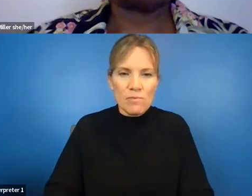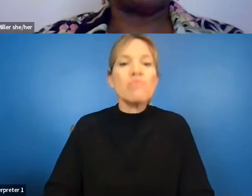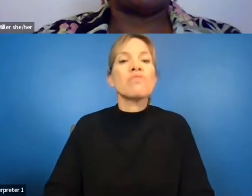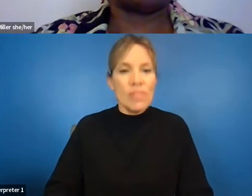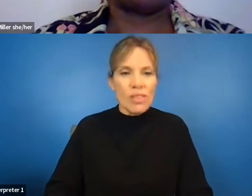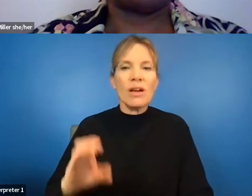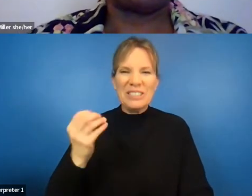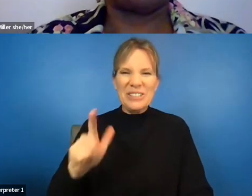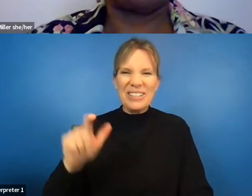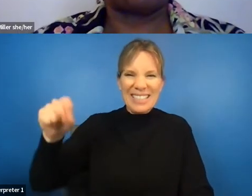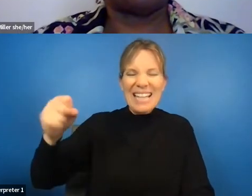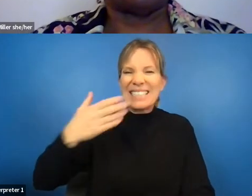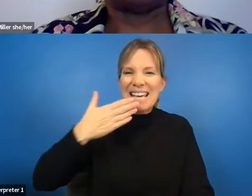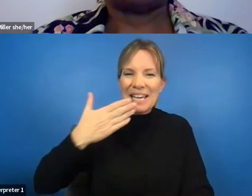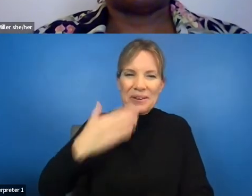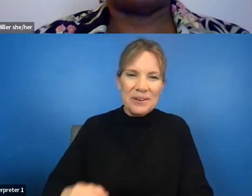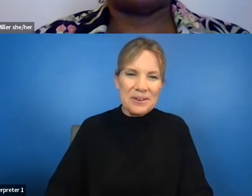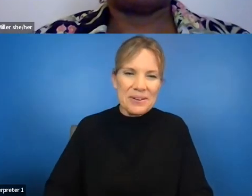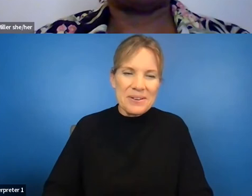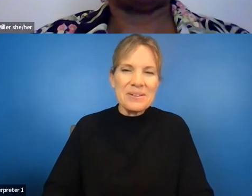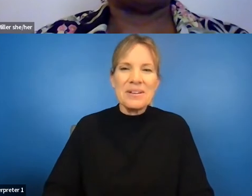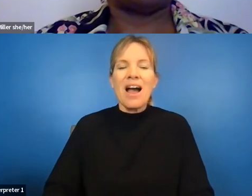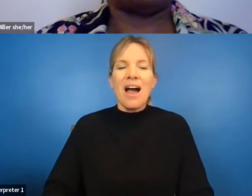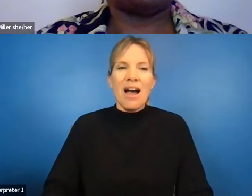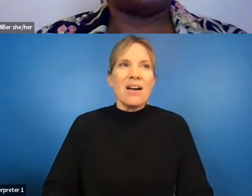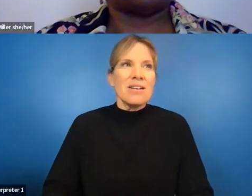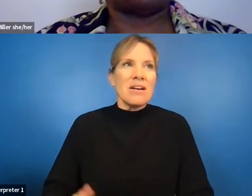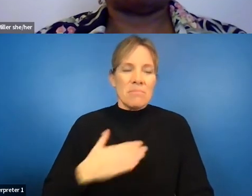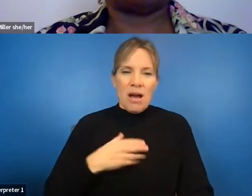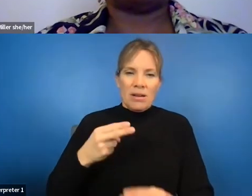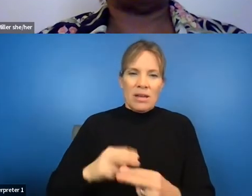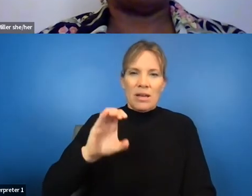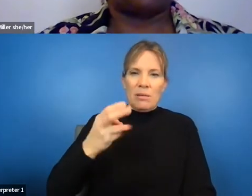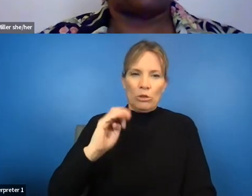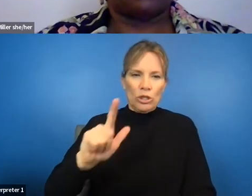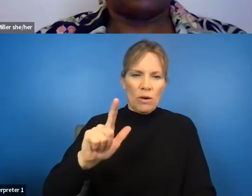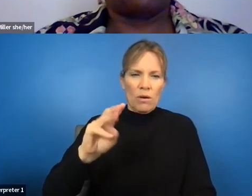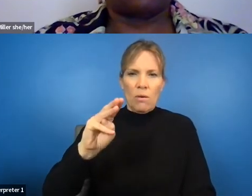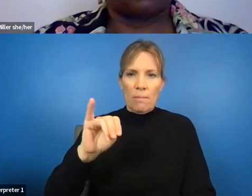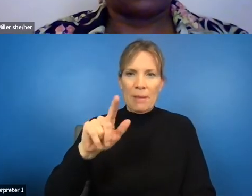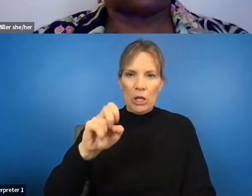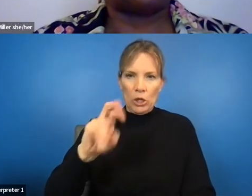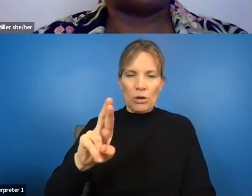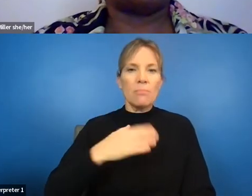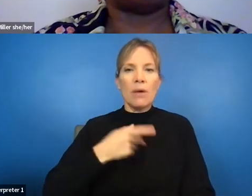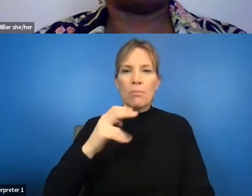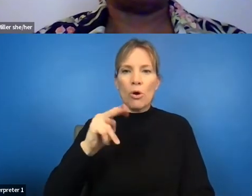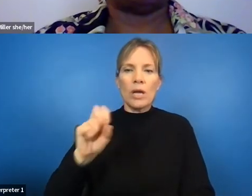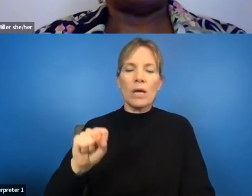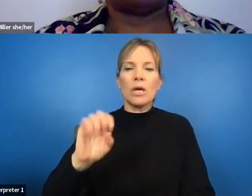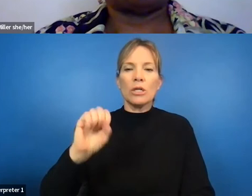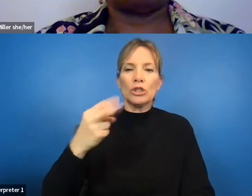Yes, thank you, Candace. My name is Cheryl Miller, and my pronouns are she,